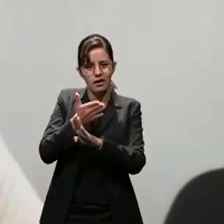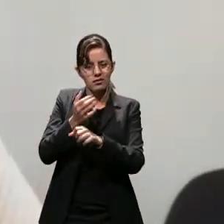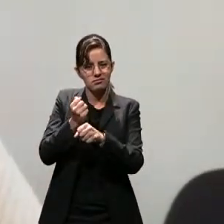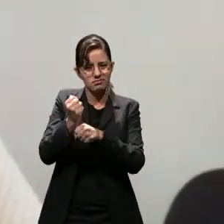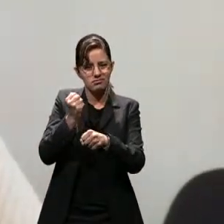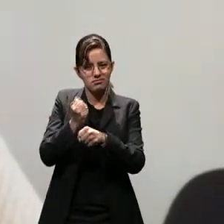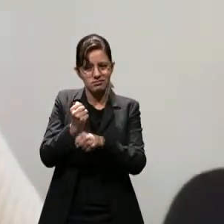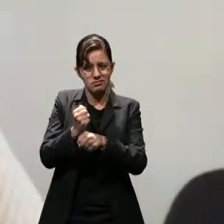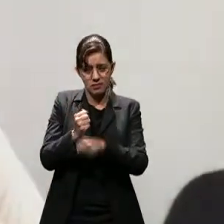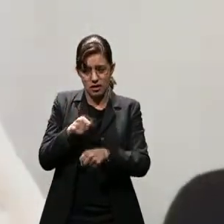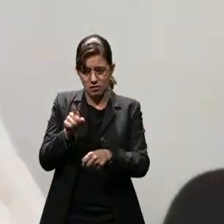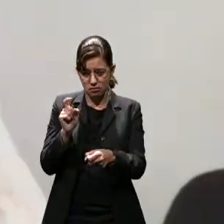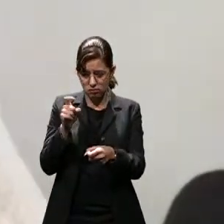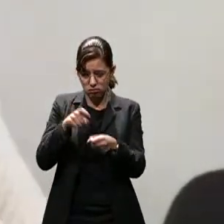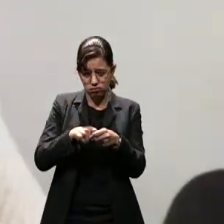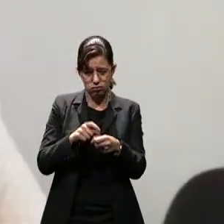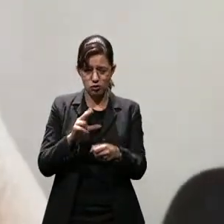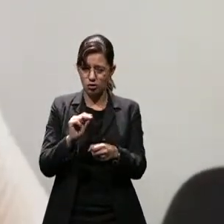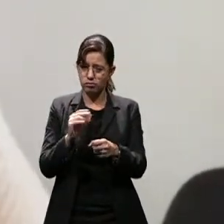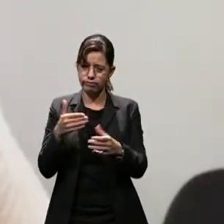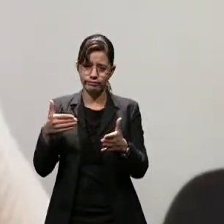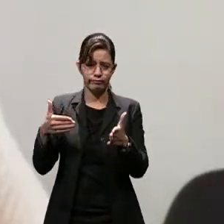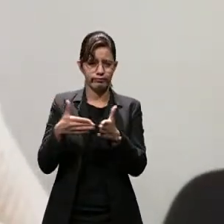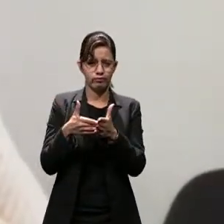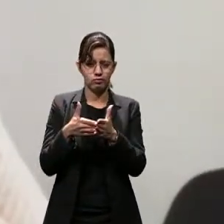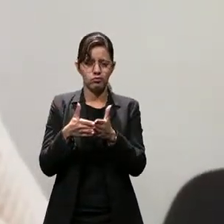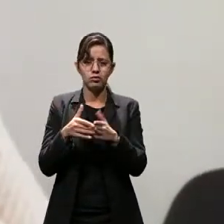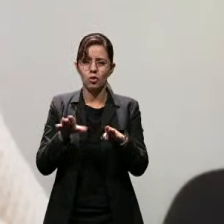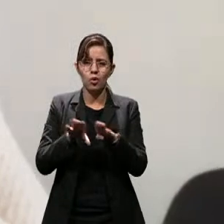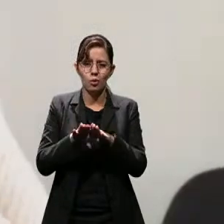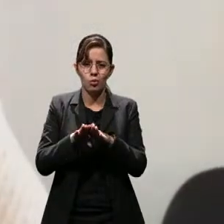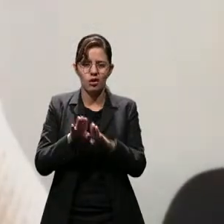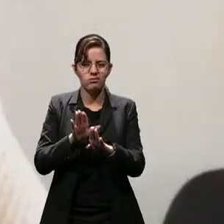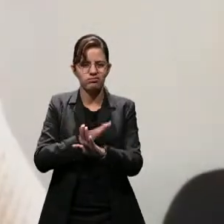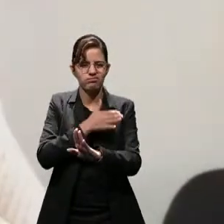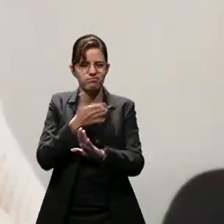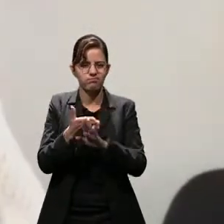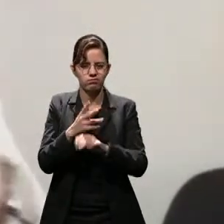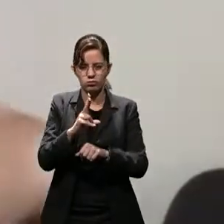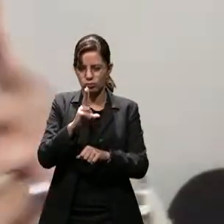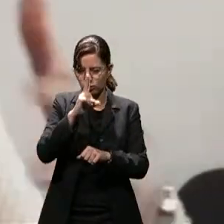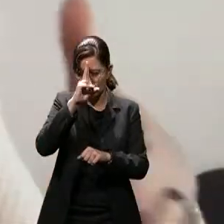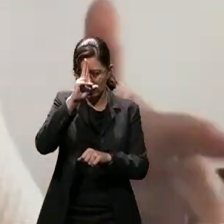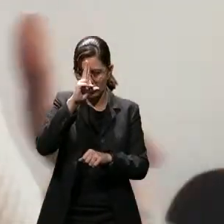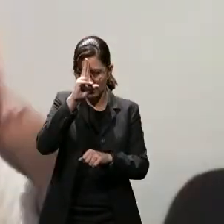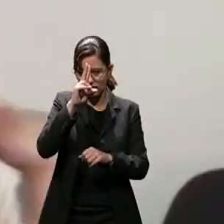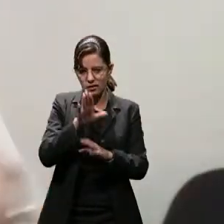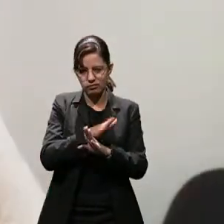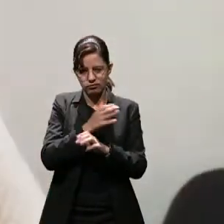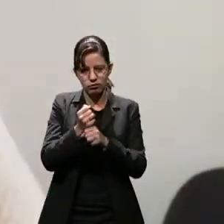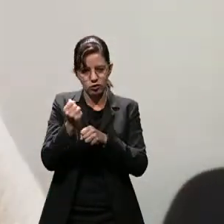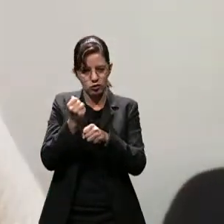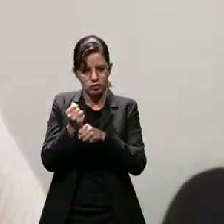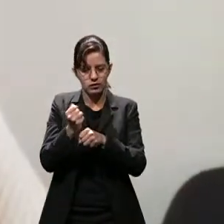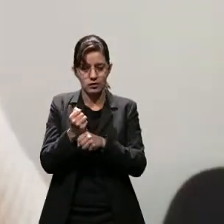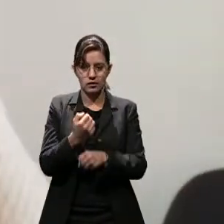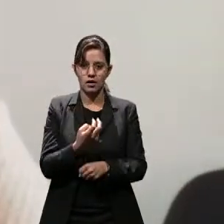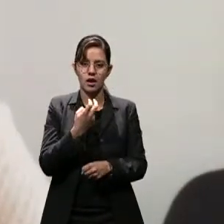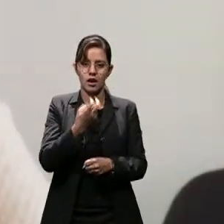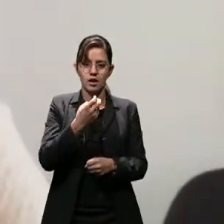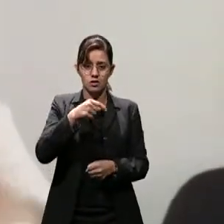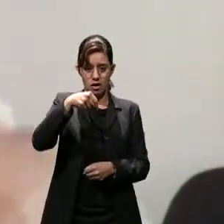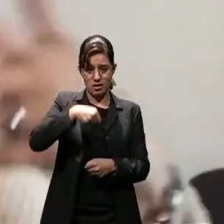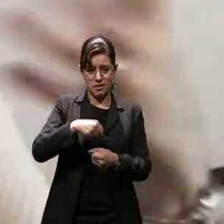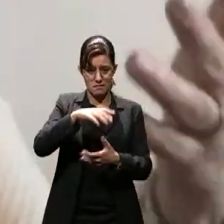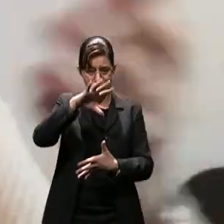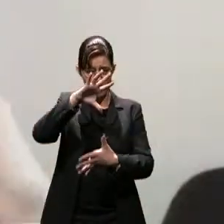arenas and the spaces try to hinder the presence of women and using violent participation. This is a global